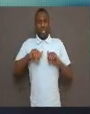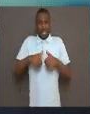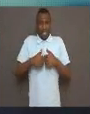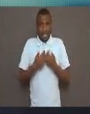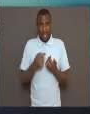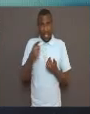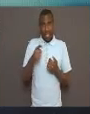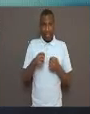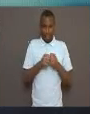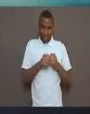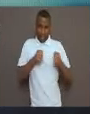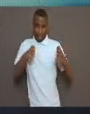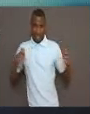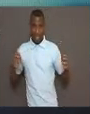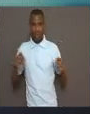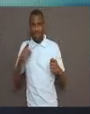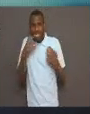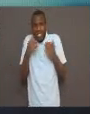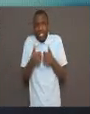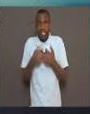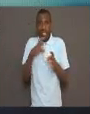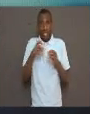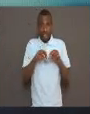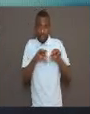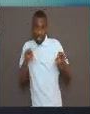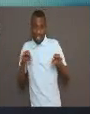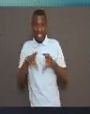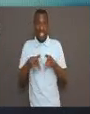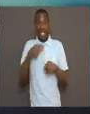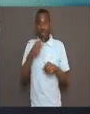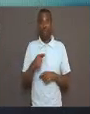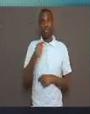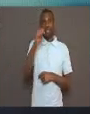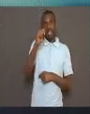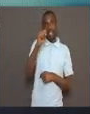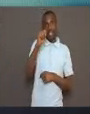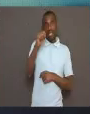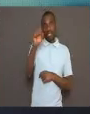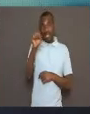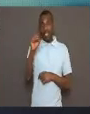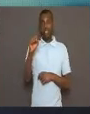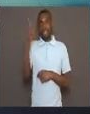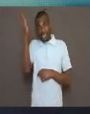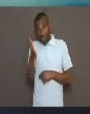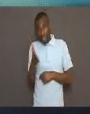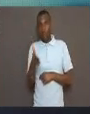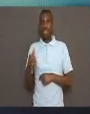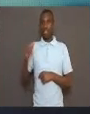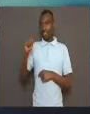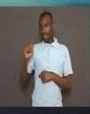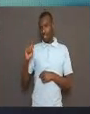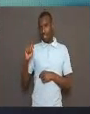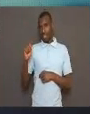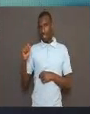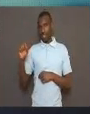it stretches, we take the tensile stress divided by